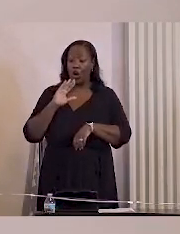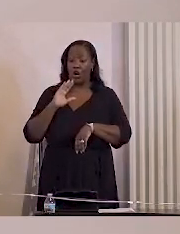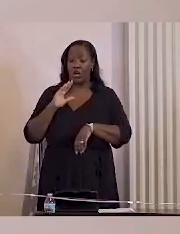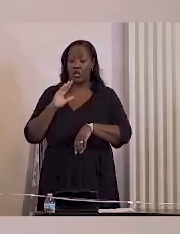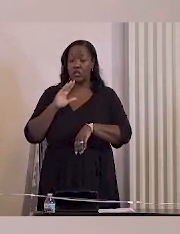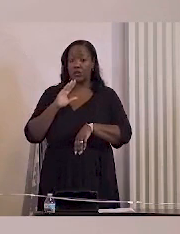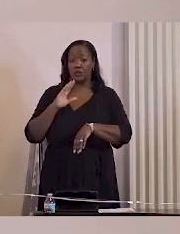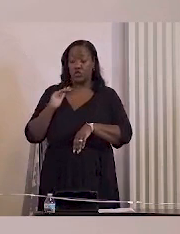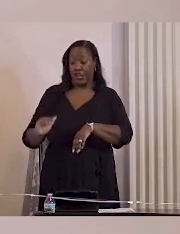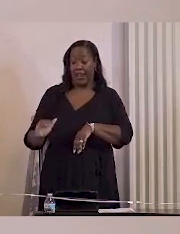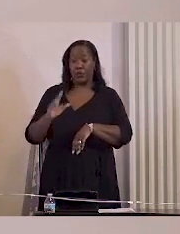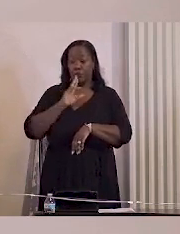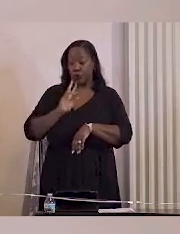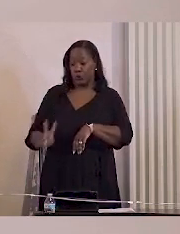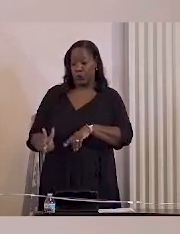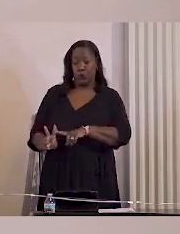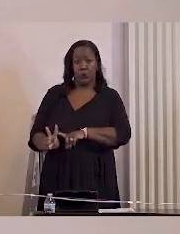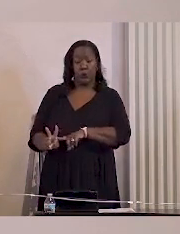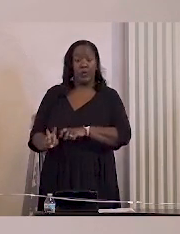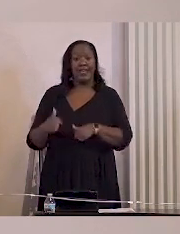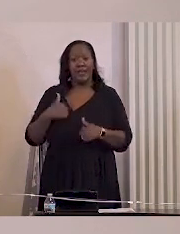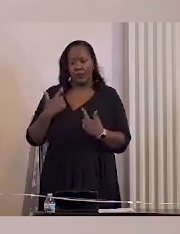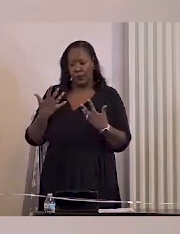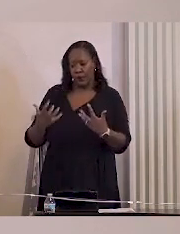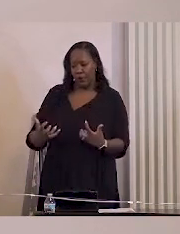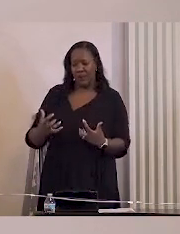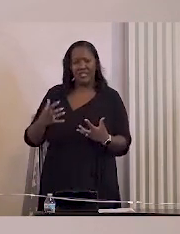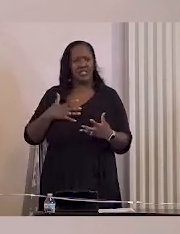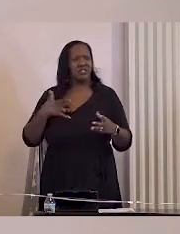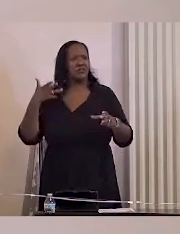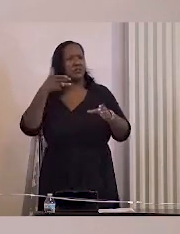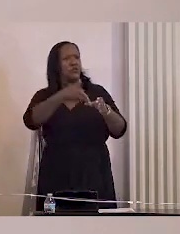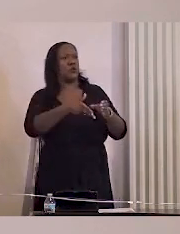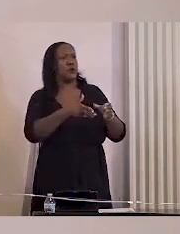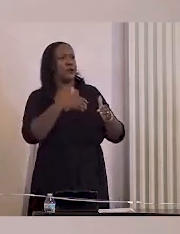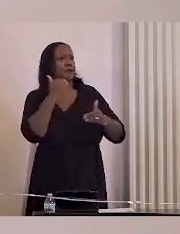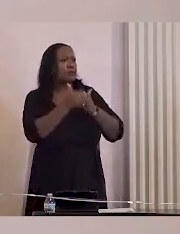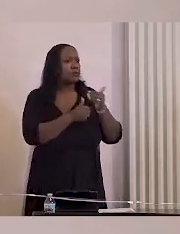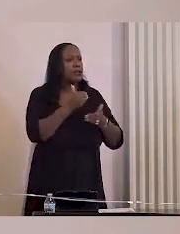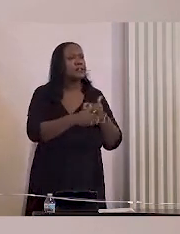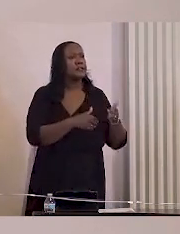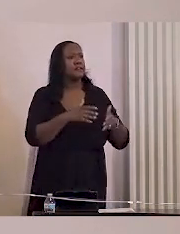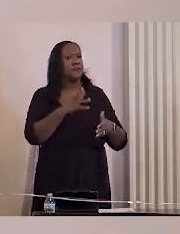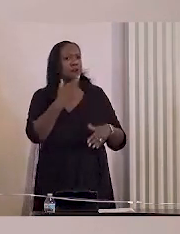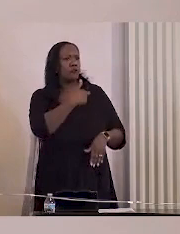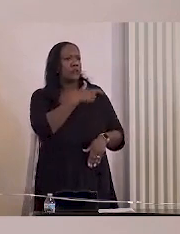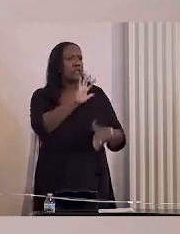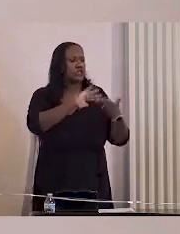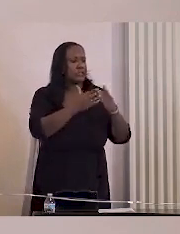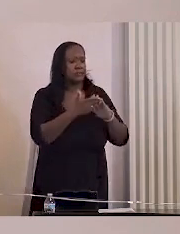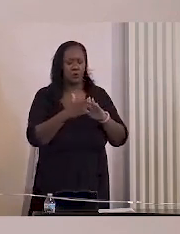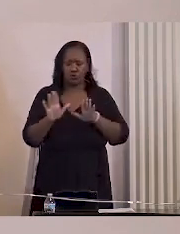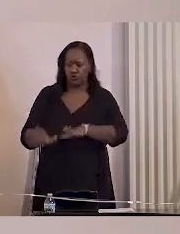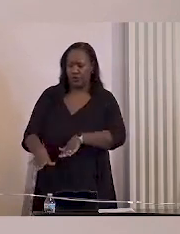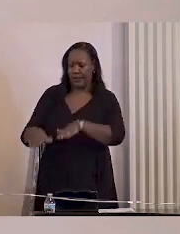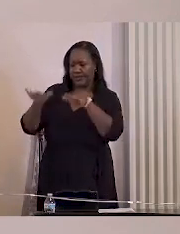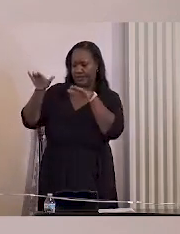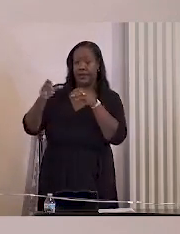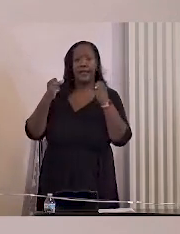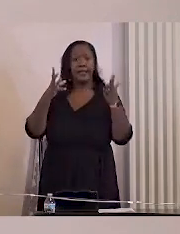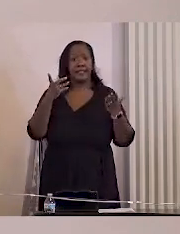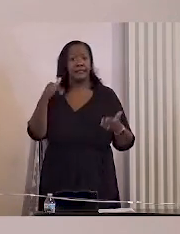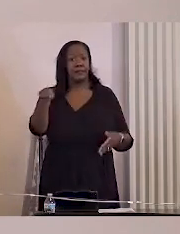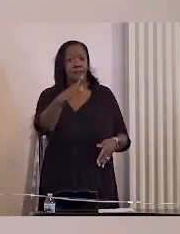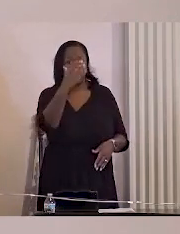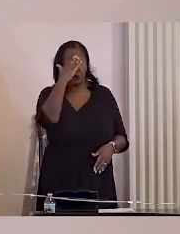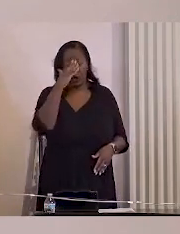old, and we wanted the support of a progressive religious community in raising our children. As many of you know,